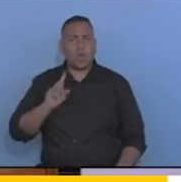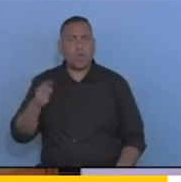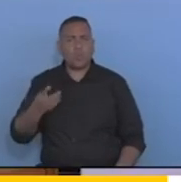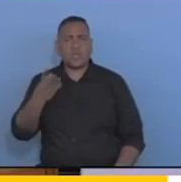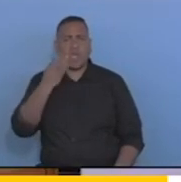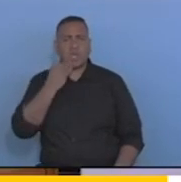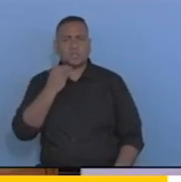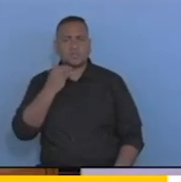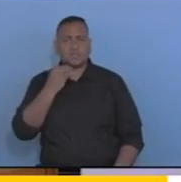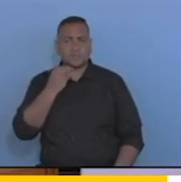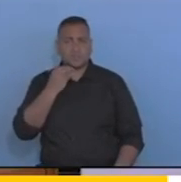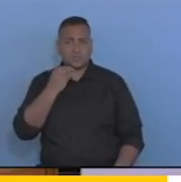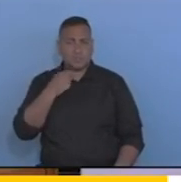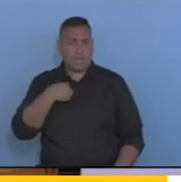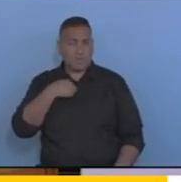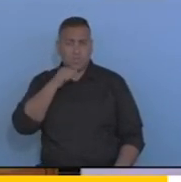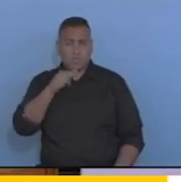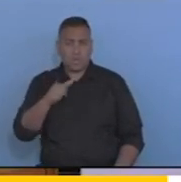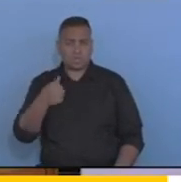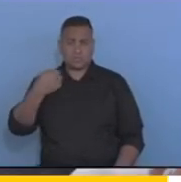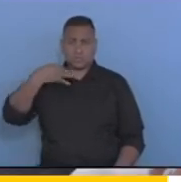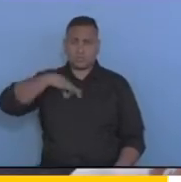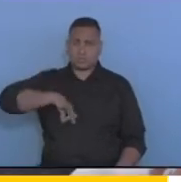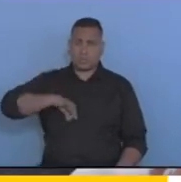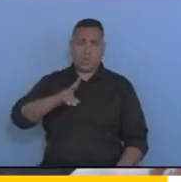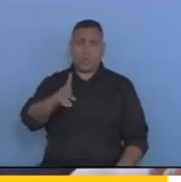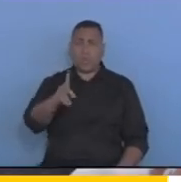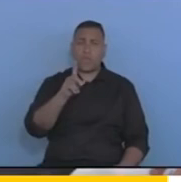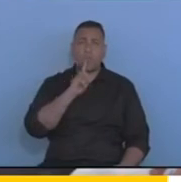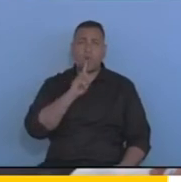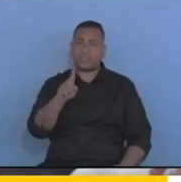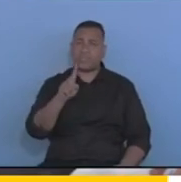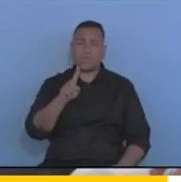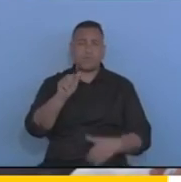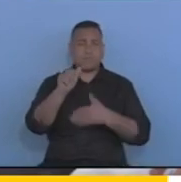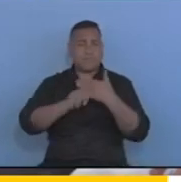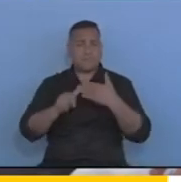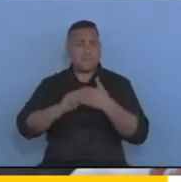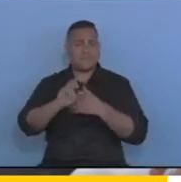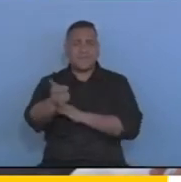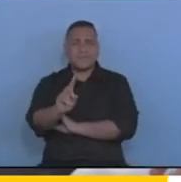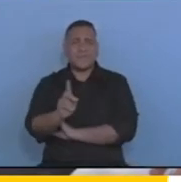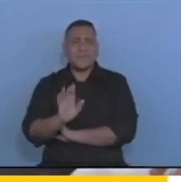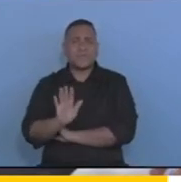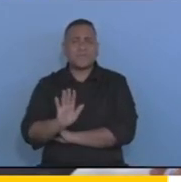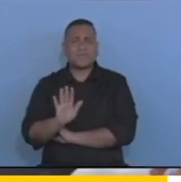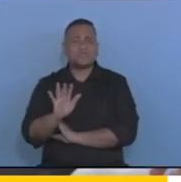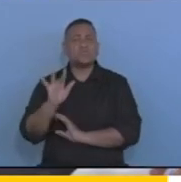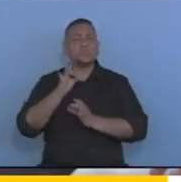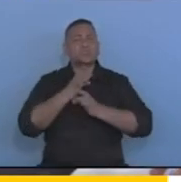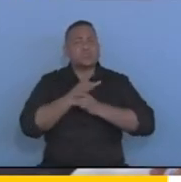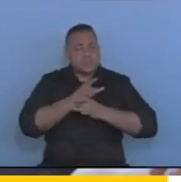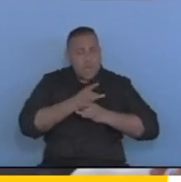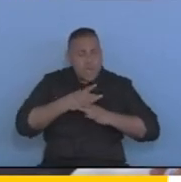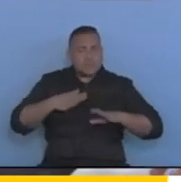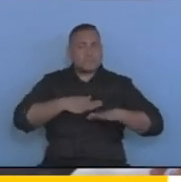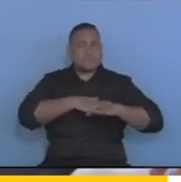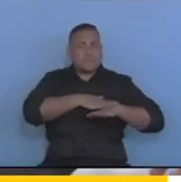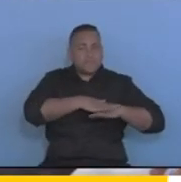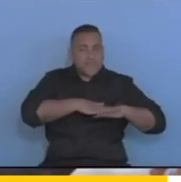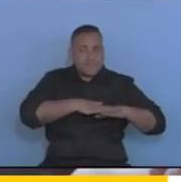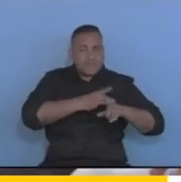really not going to earn my 21,000 rand yet? No, we need to start at the bottom, exactly. And we grow and we